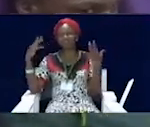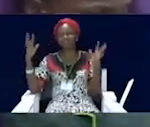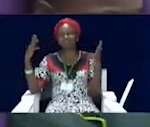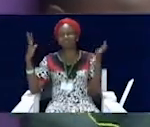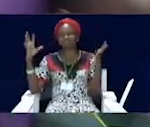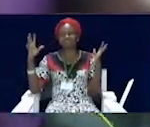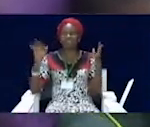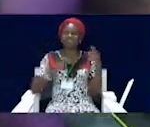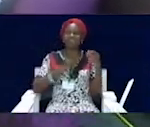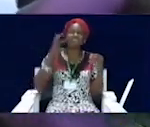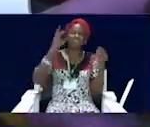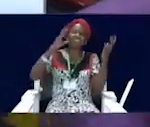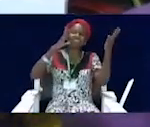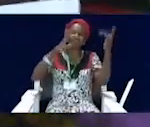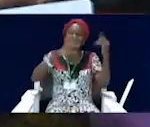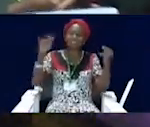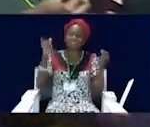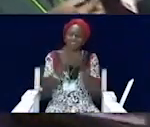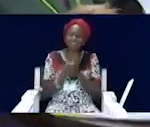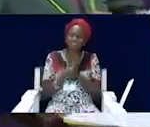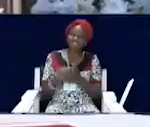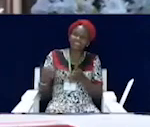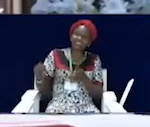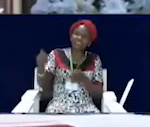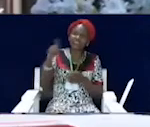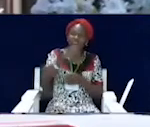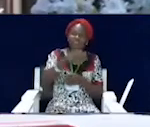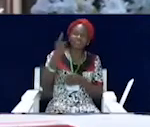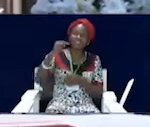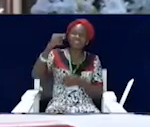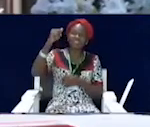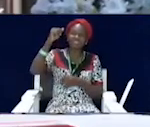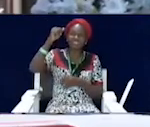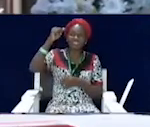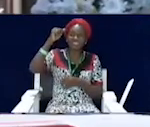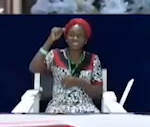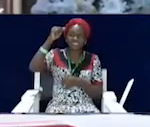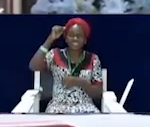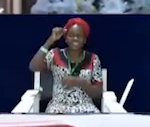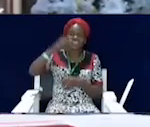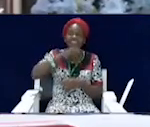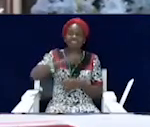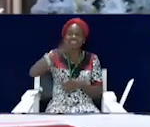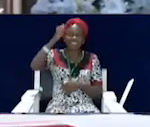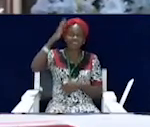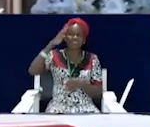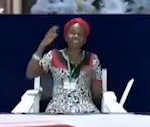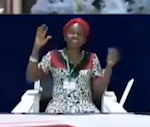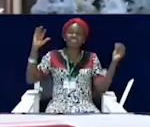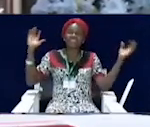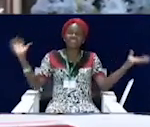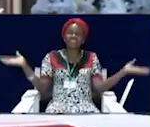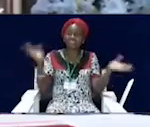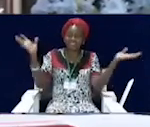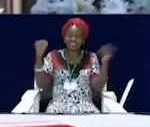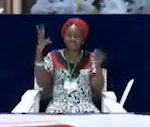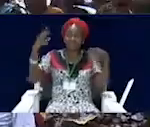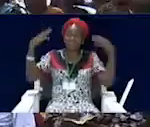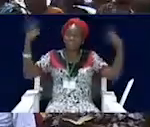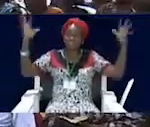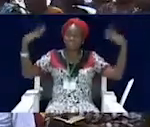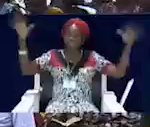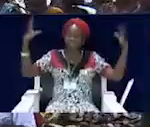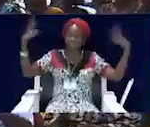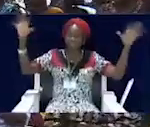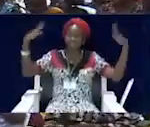I was expecting that you, the elders, would really encourage them by clapping and